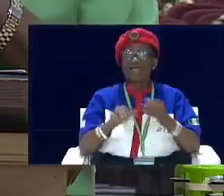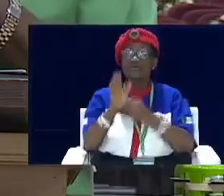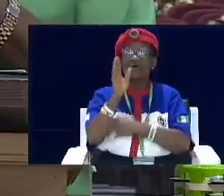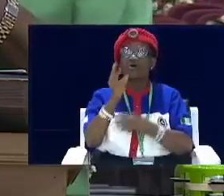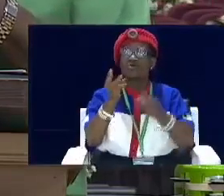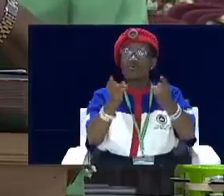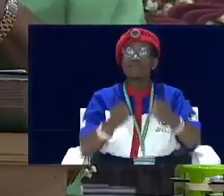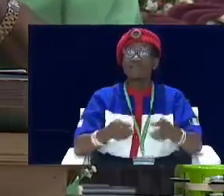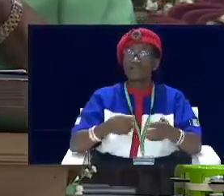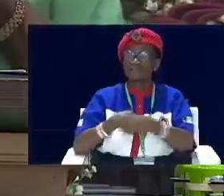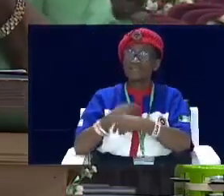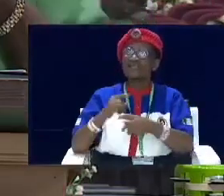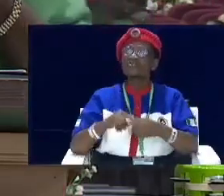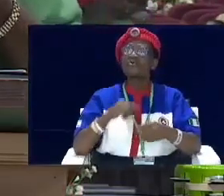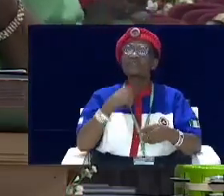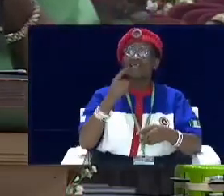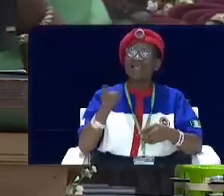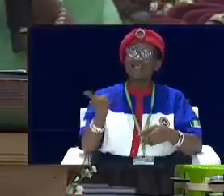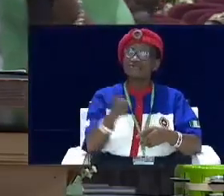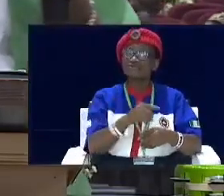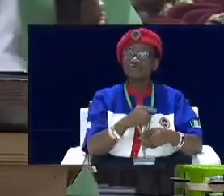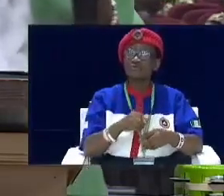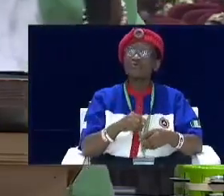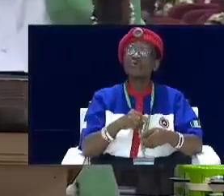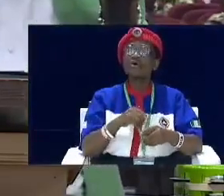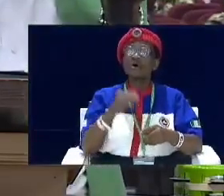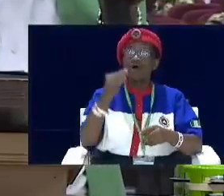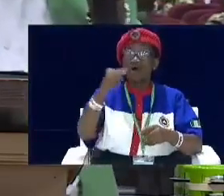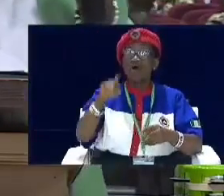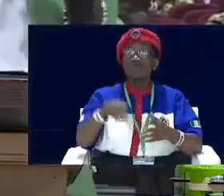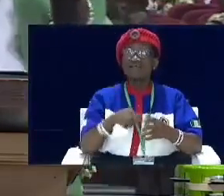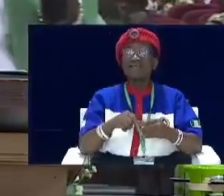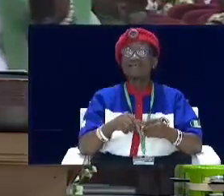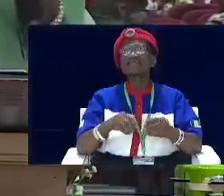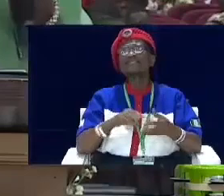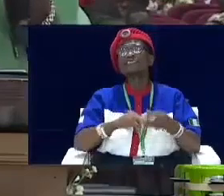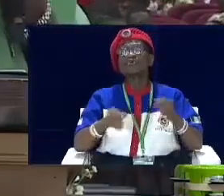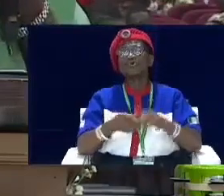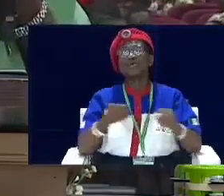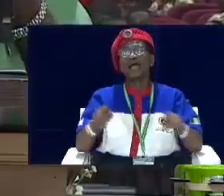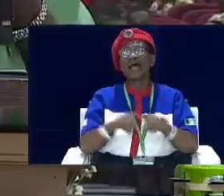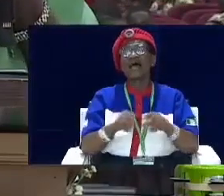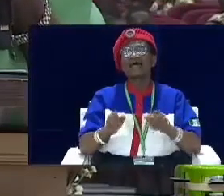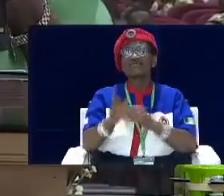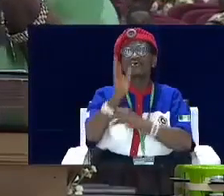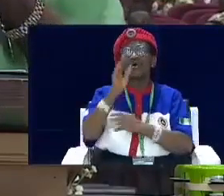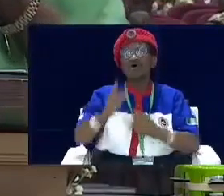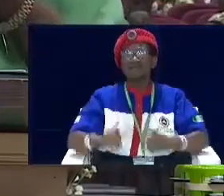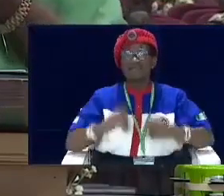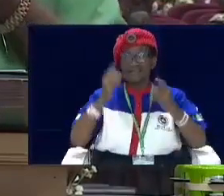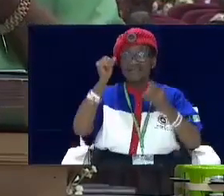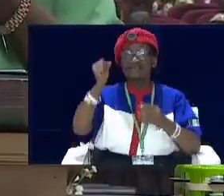story, as God lives, if there's anybody